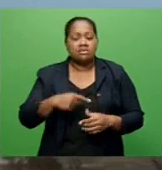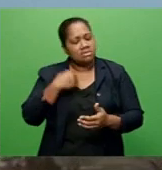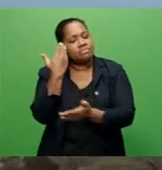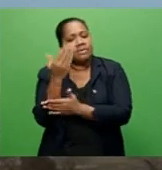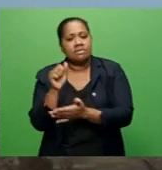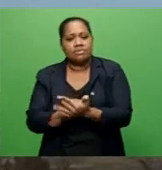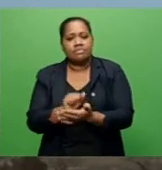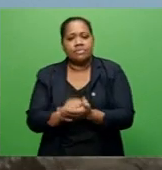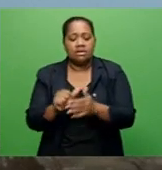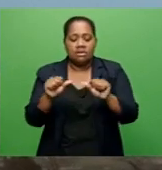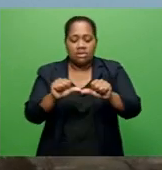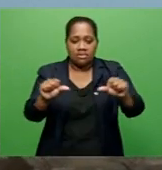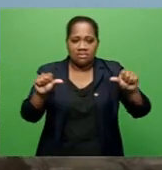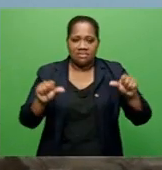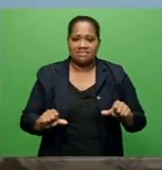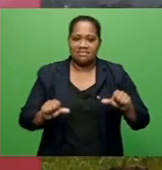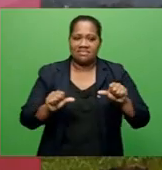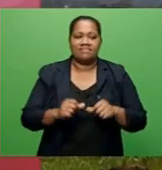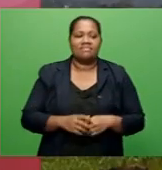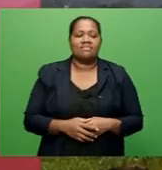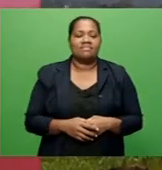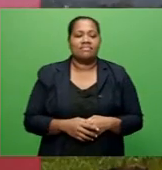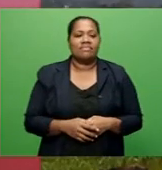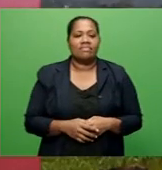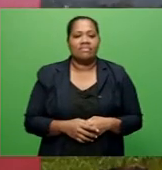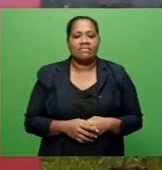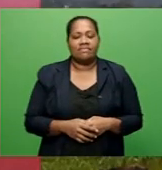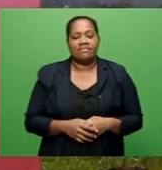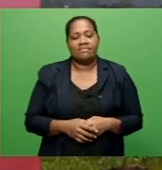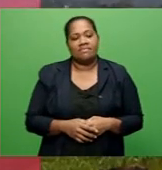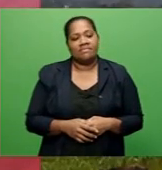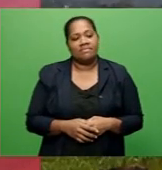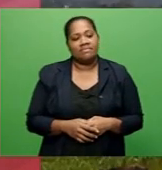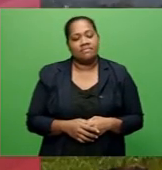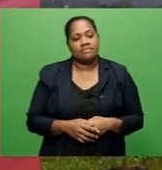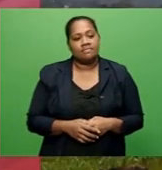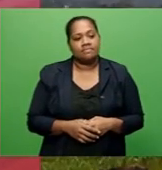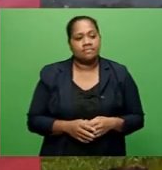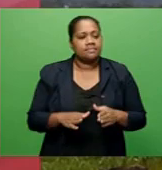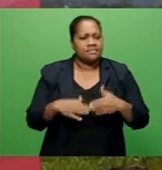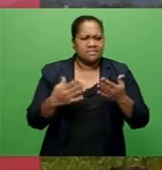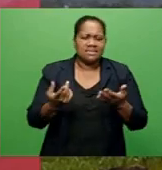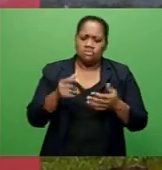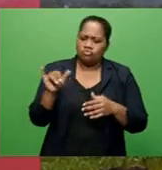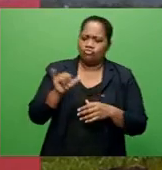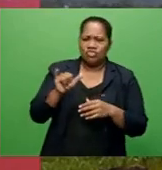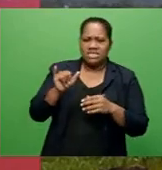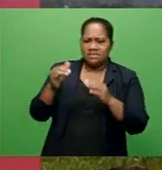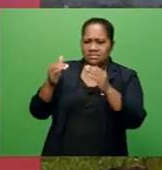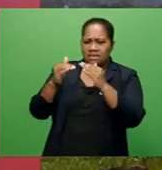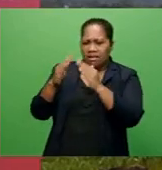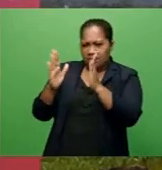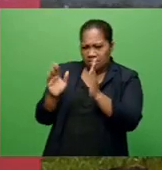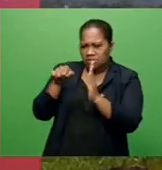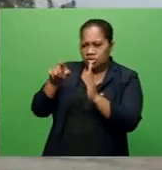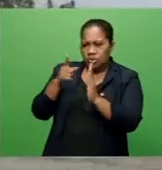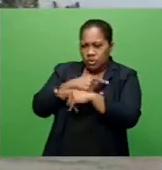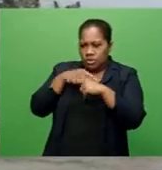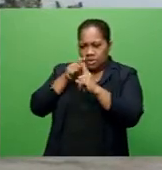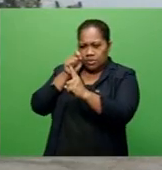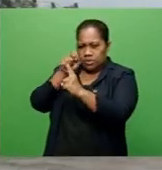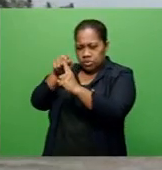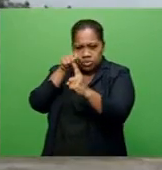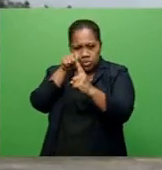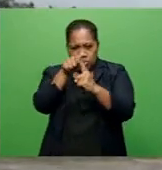agriculture. Got us that information in terms of, which households do we target in terms of, their